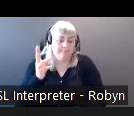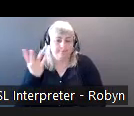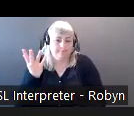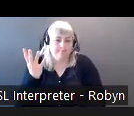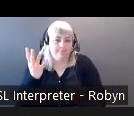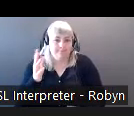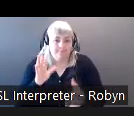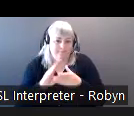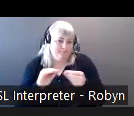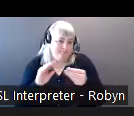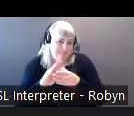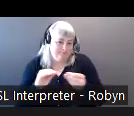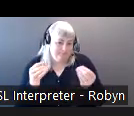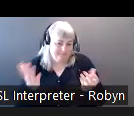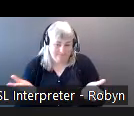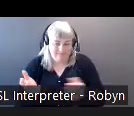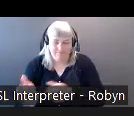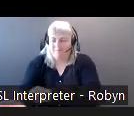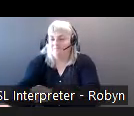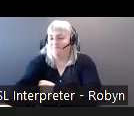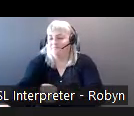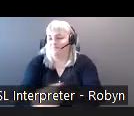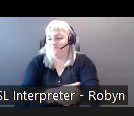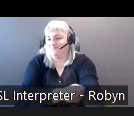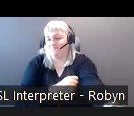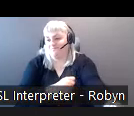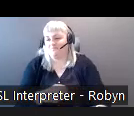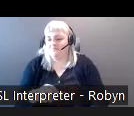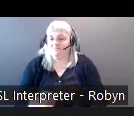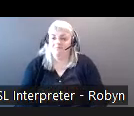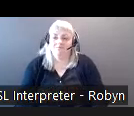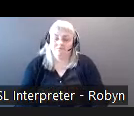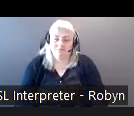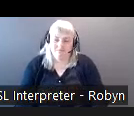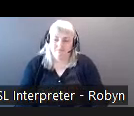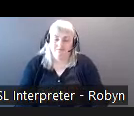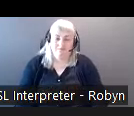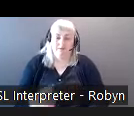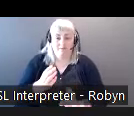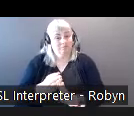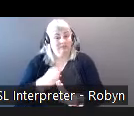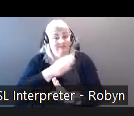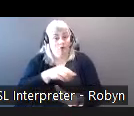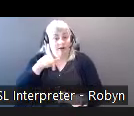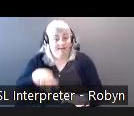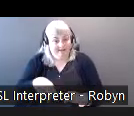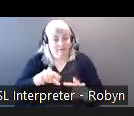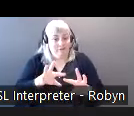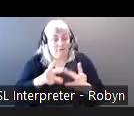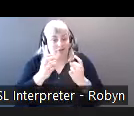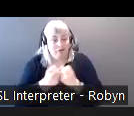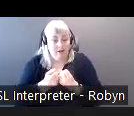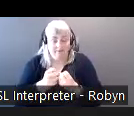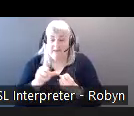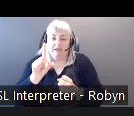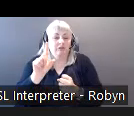anecdote here. So about 20 minutes before this workshop, I was doing